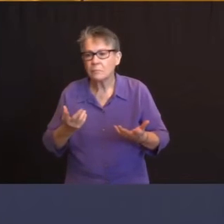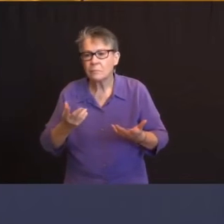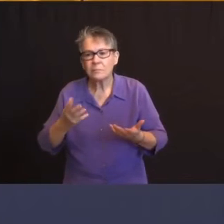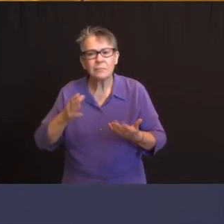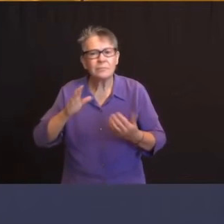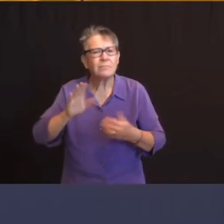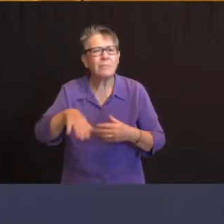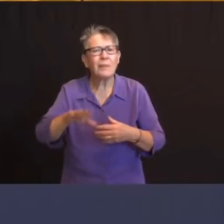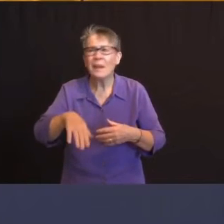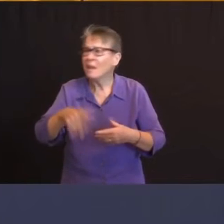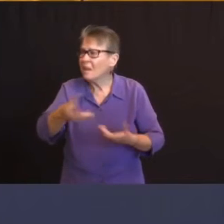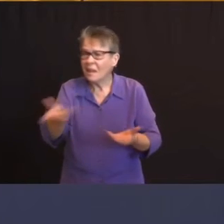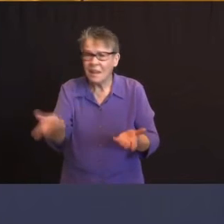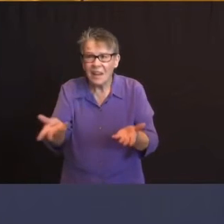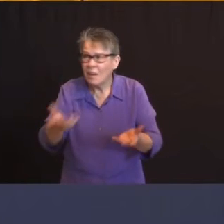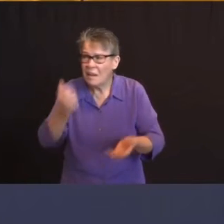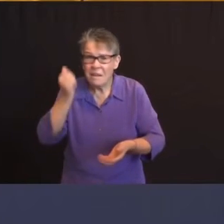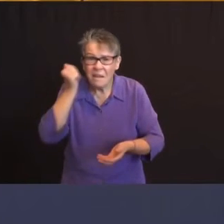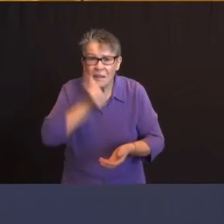COVID.